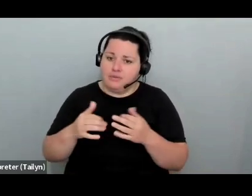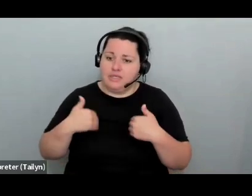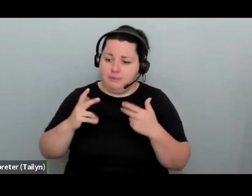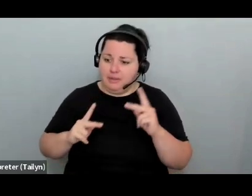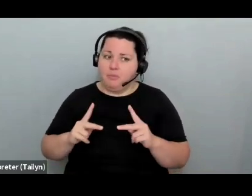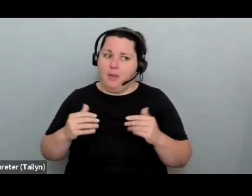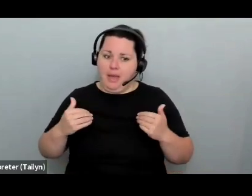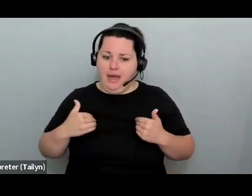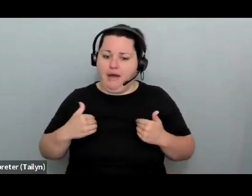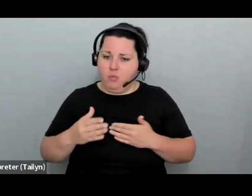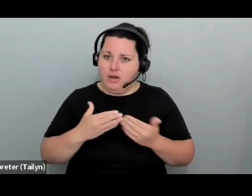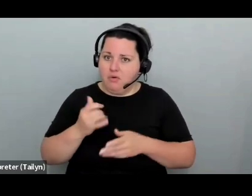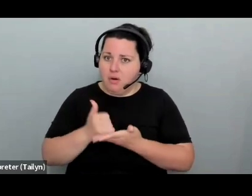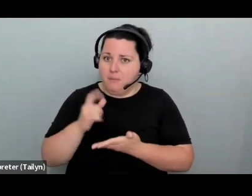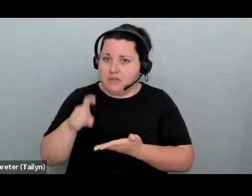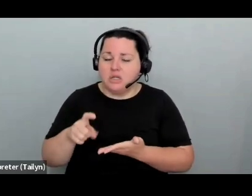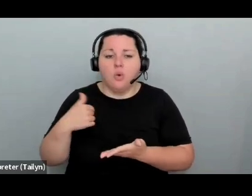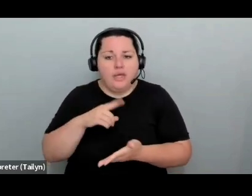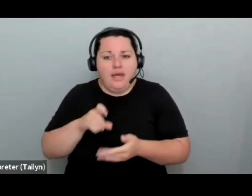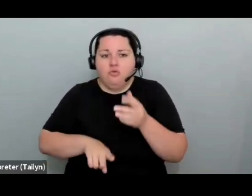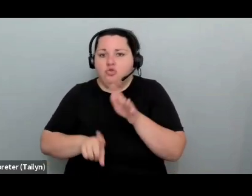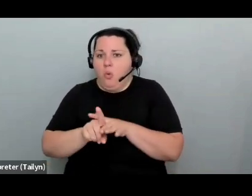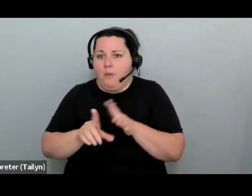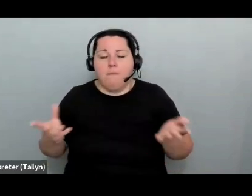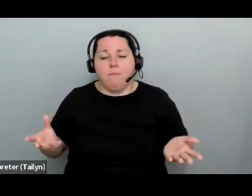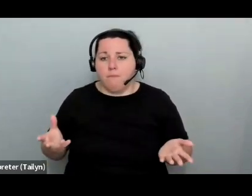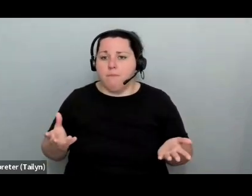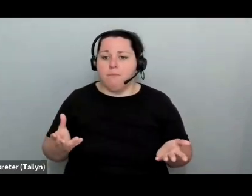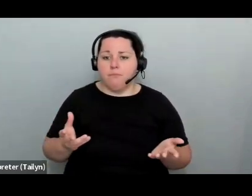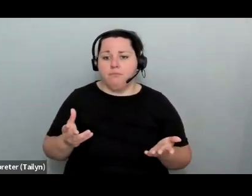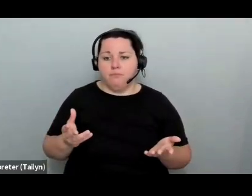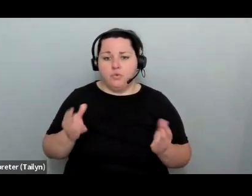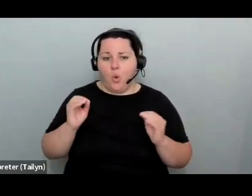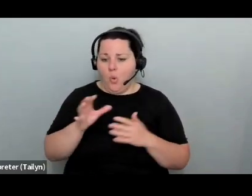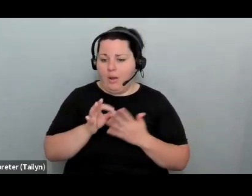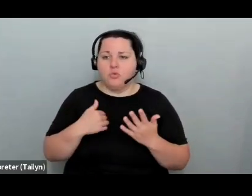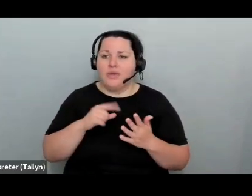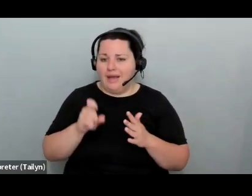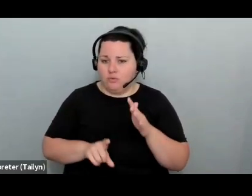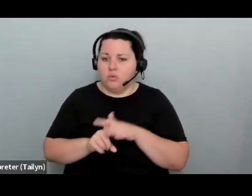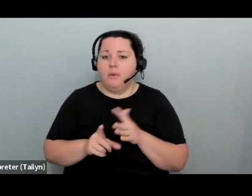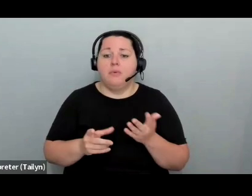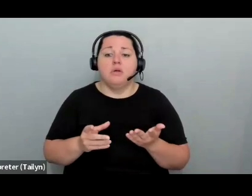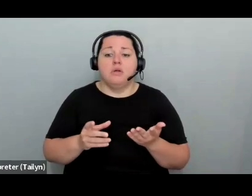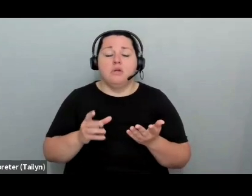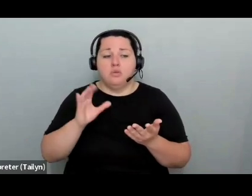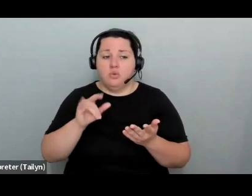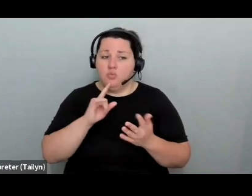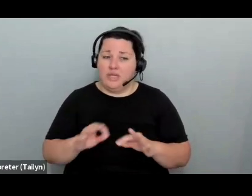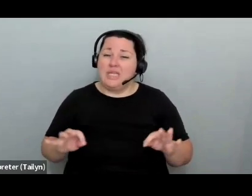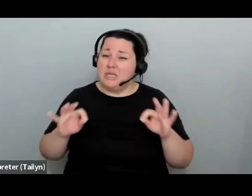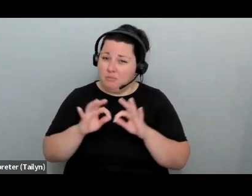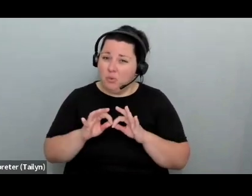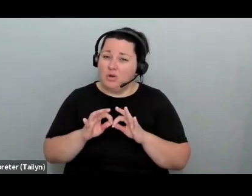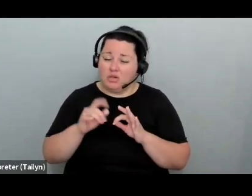the help that they need, we have to show up. There's not an option for us not to show up. And so the importance of that is really